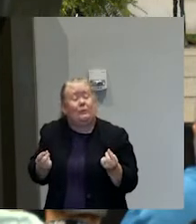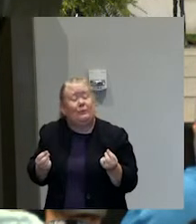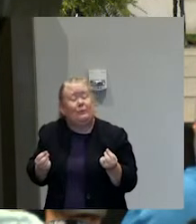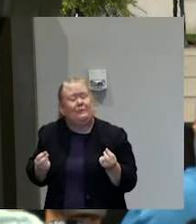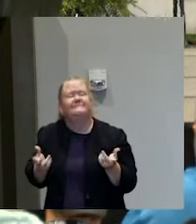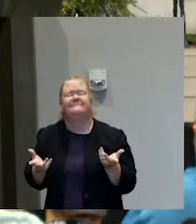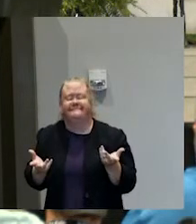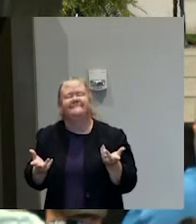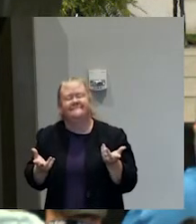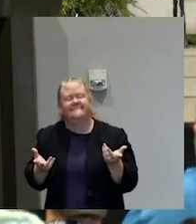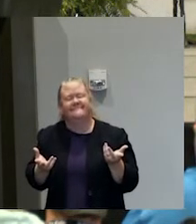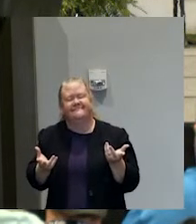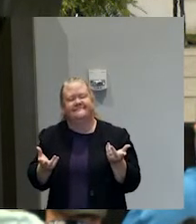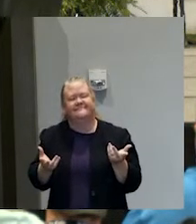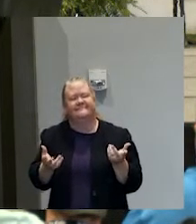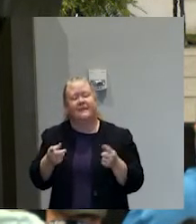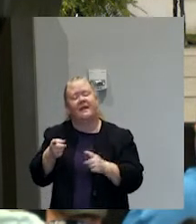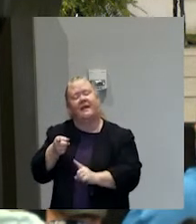was